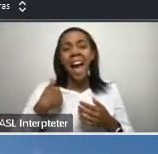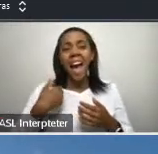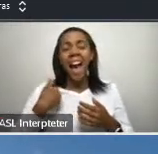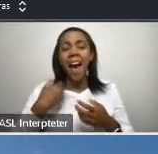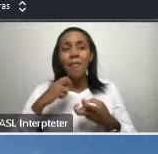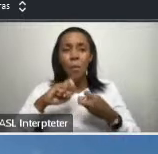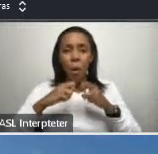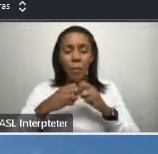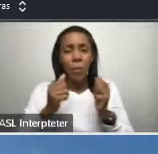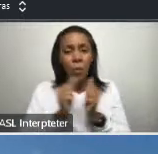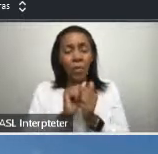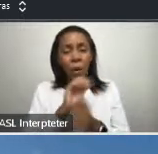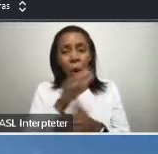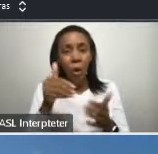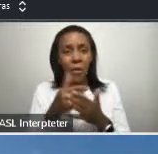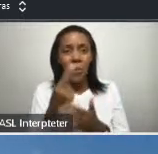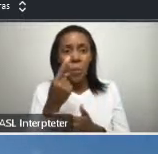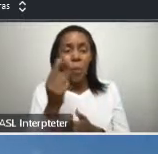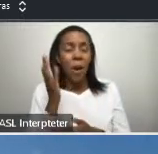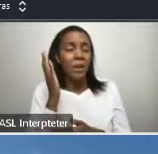bedroom. Yes.